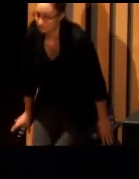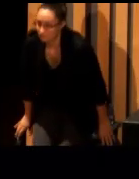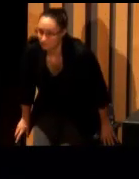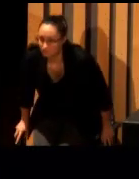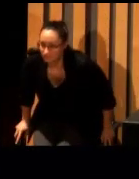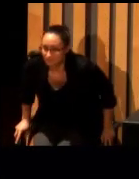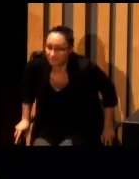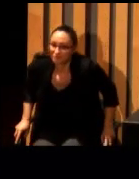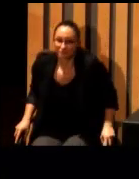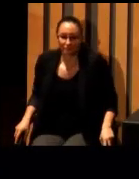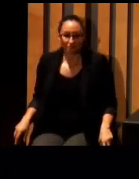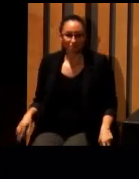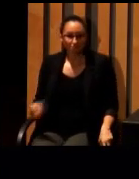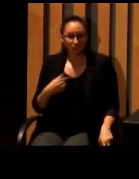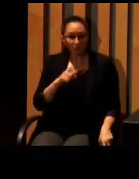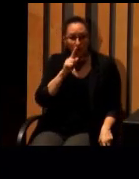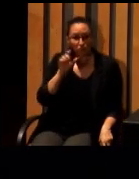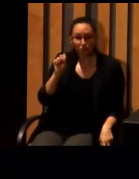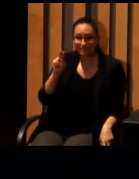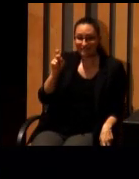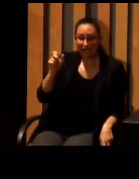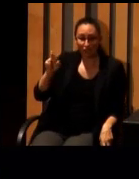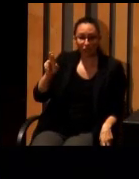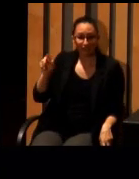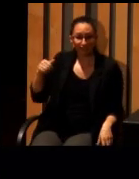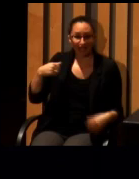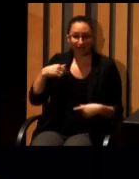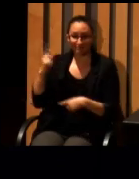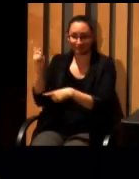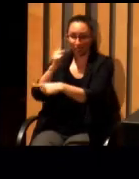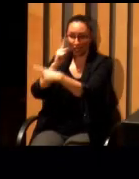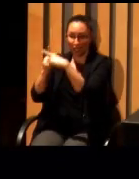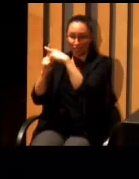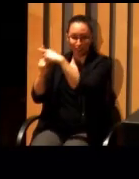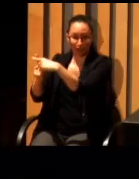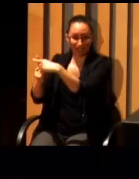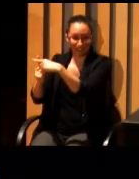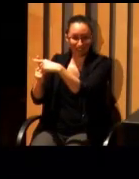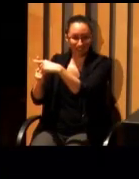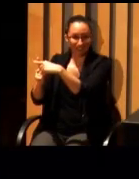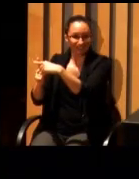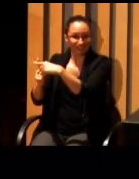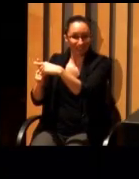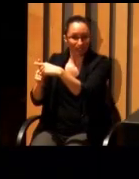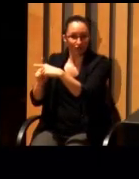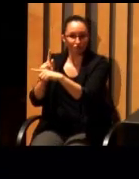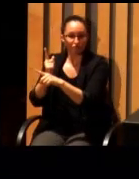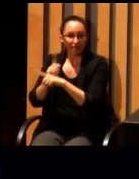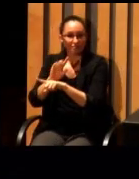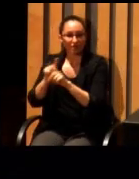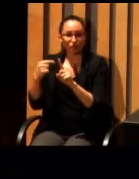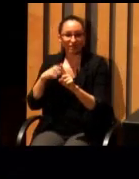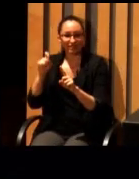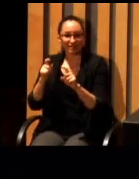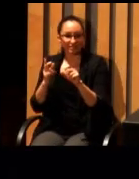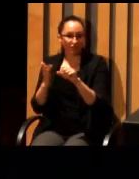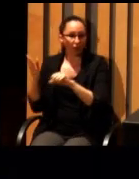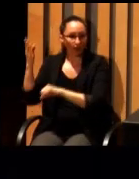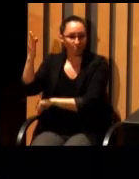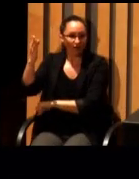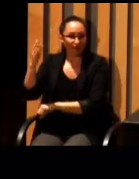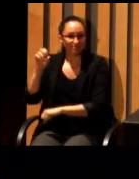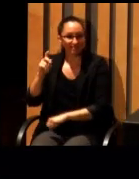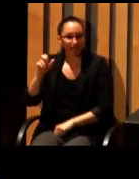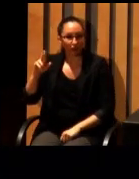Dan Snyder probably is a bad target at this point. That the target has to go beyond that, and the target is probably Roger Goodell and